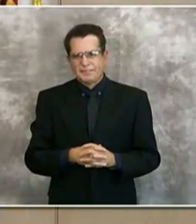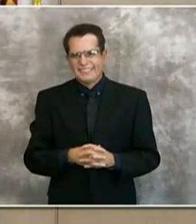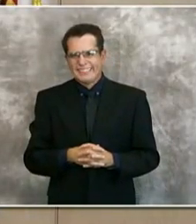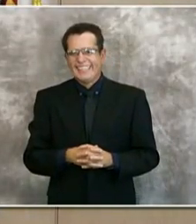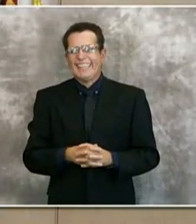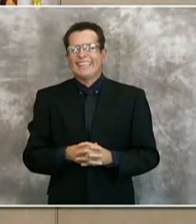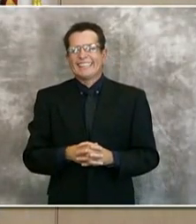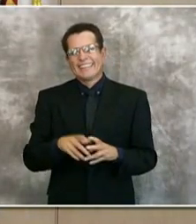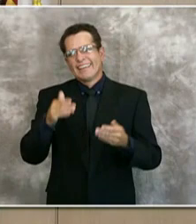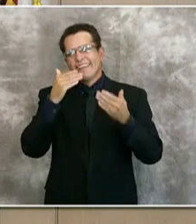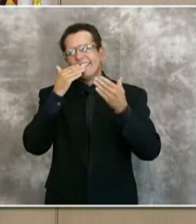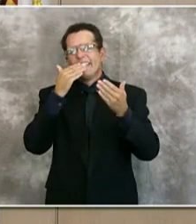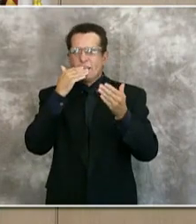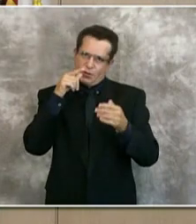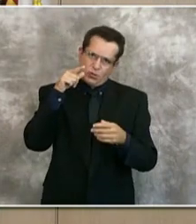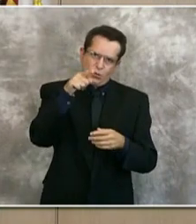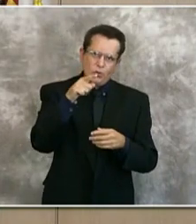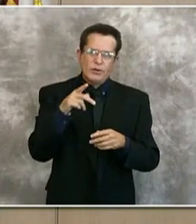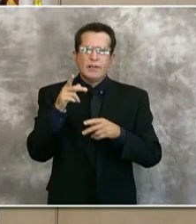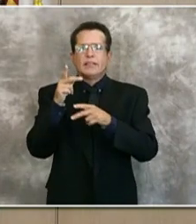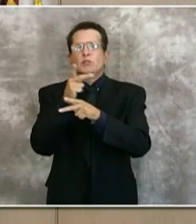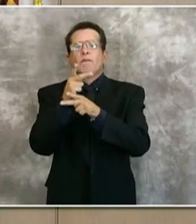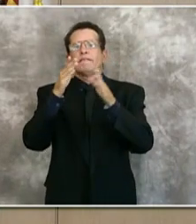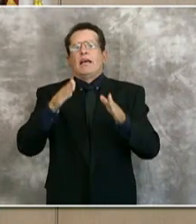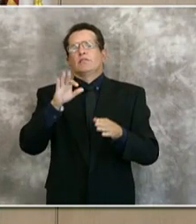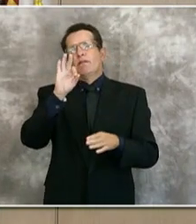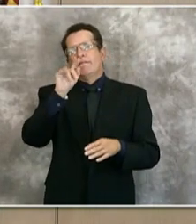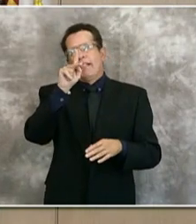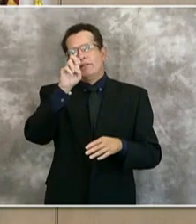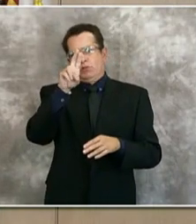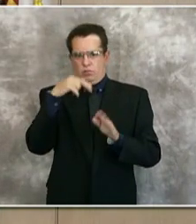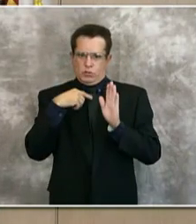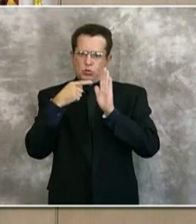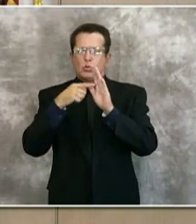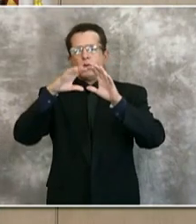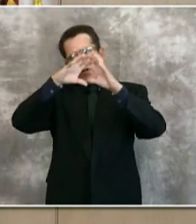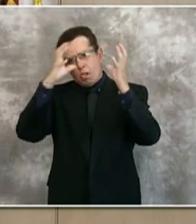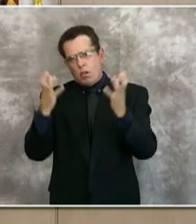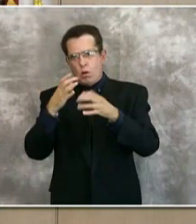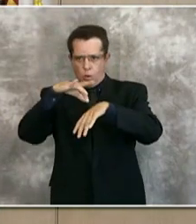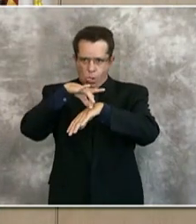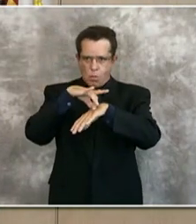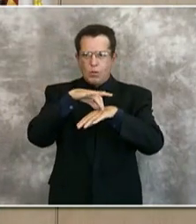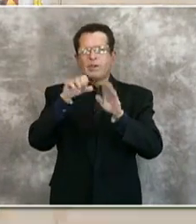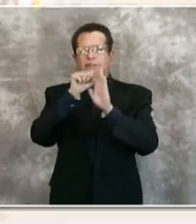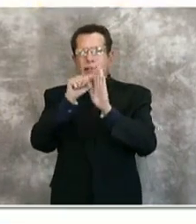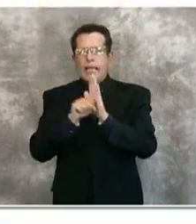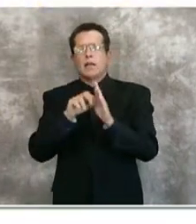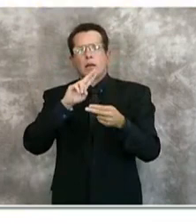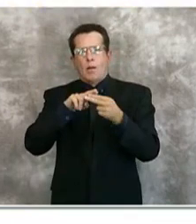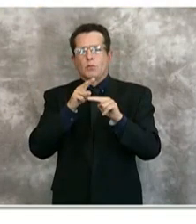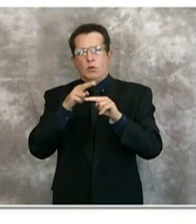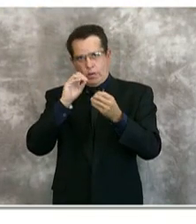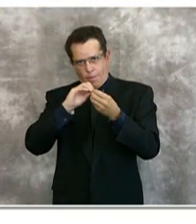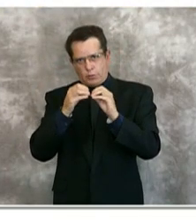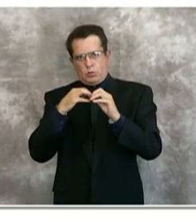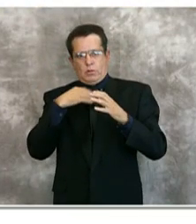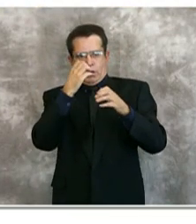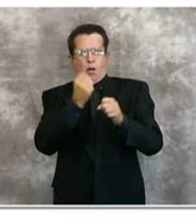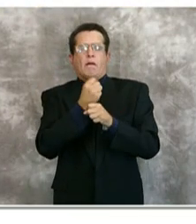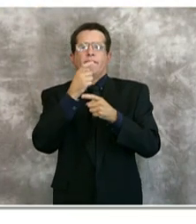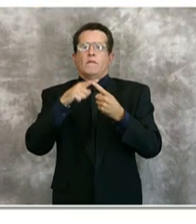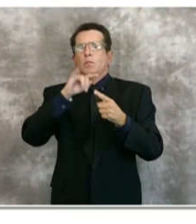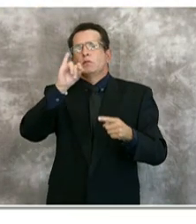Thank you, Supervisor Fletcher, and welcome everyone. Statistics for global, national, and state numbers are based on data that's retrieved from the